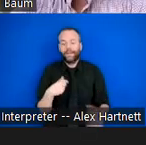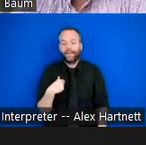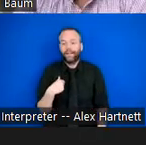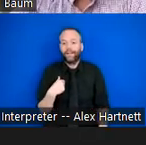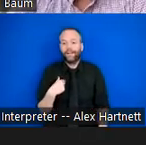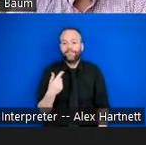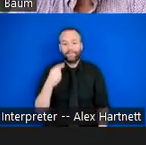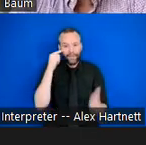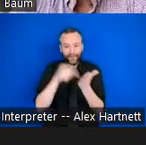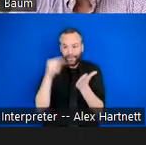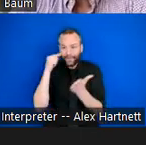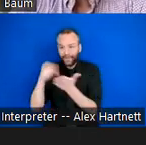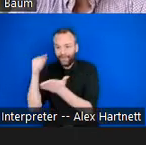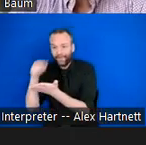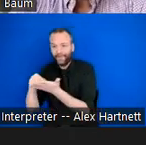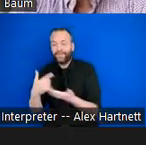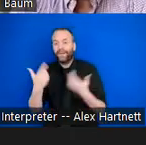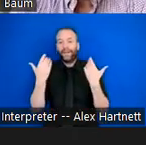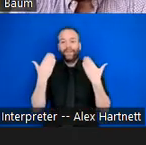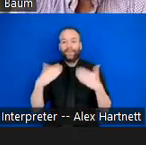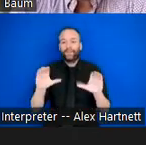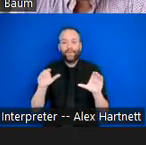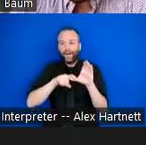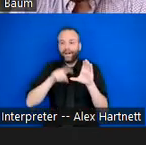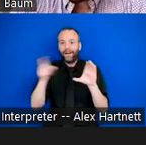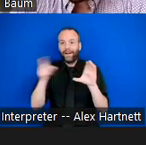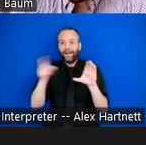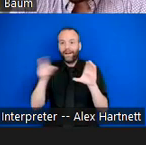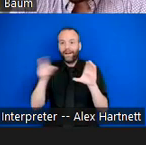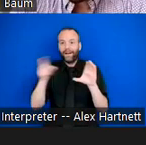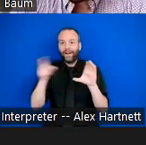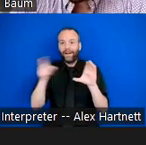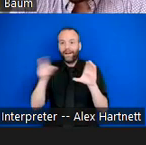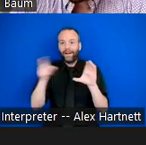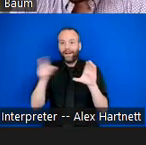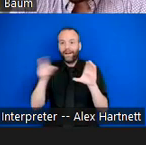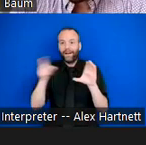presentation, but there are other folks within the LGBTQ plus community.